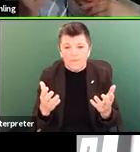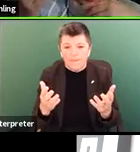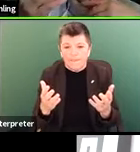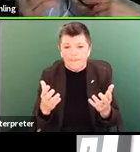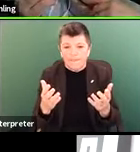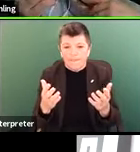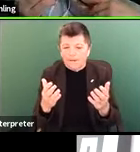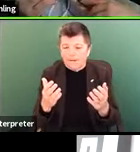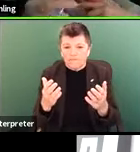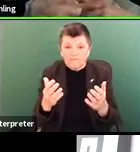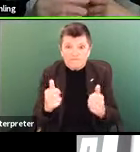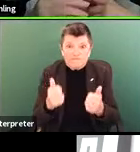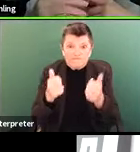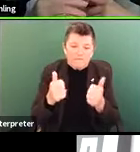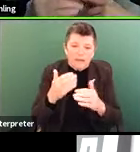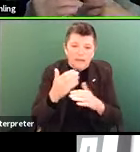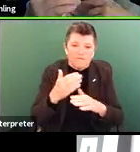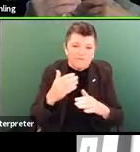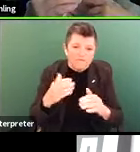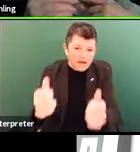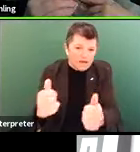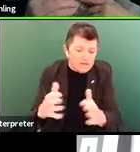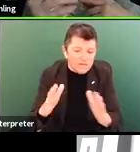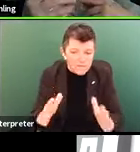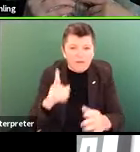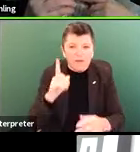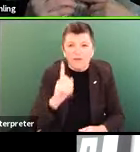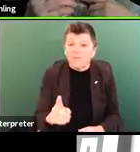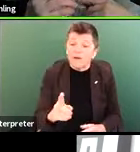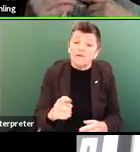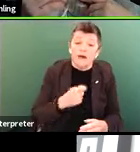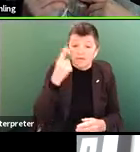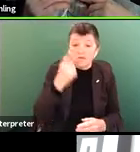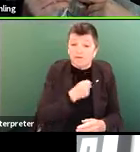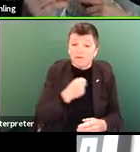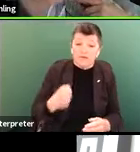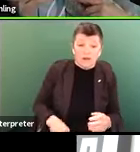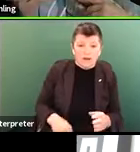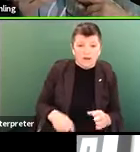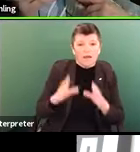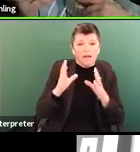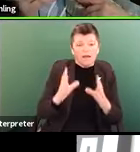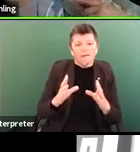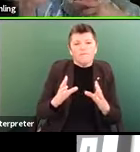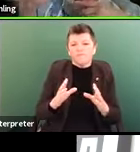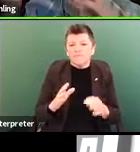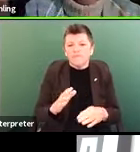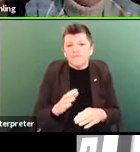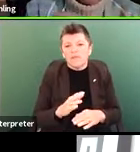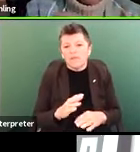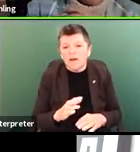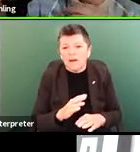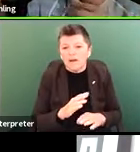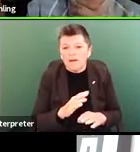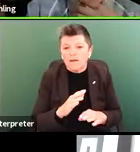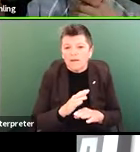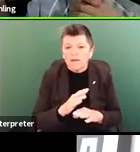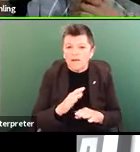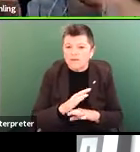effective. However, I think in the Chinese case, maybe it's not available for